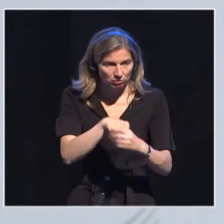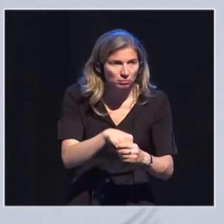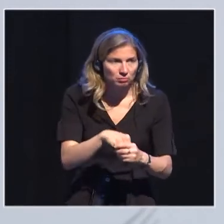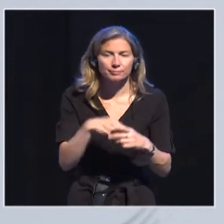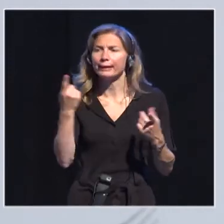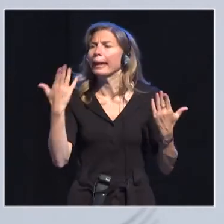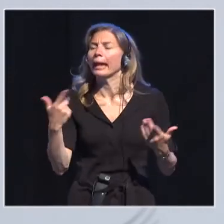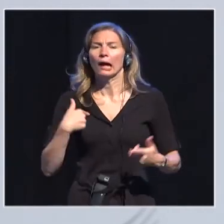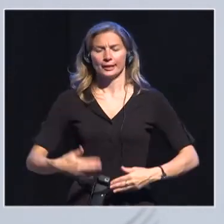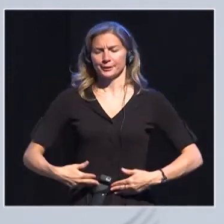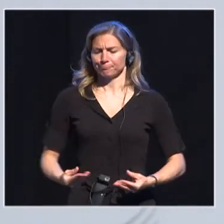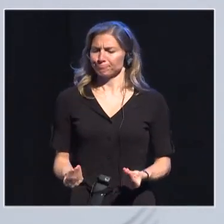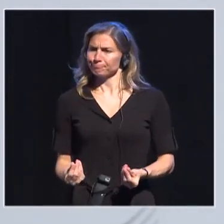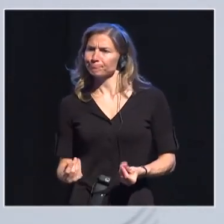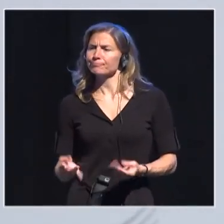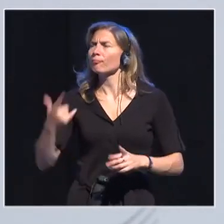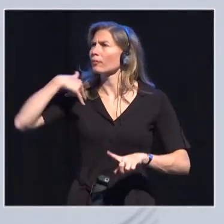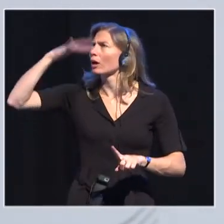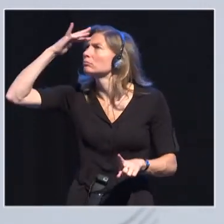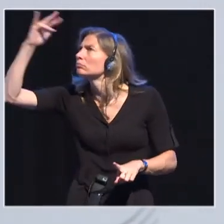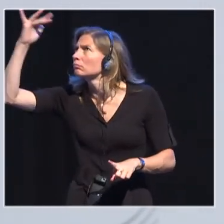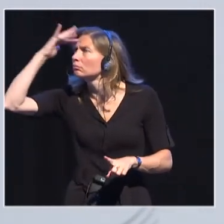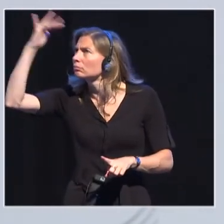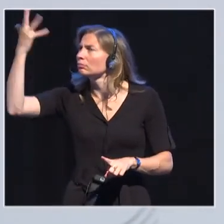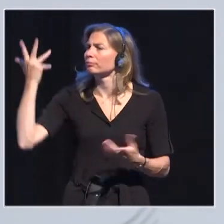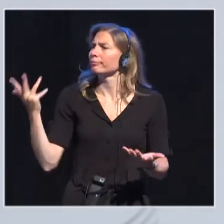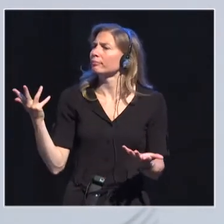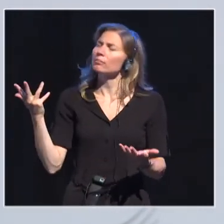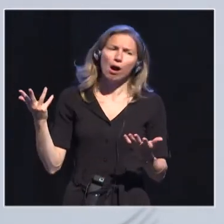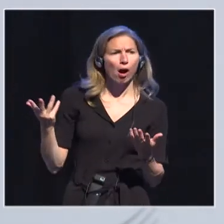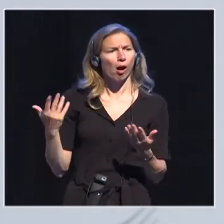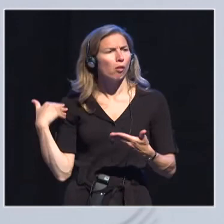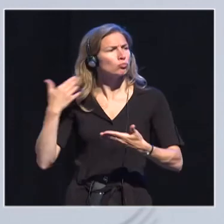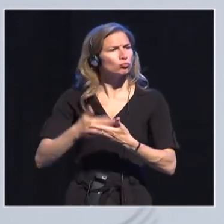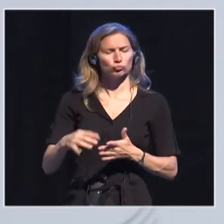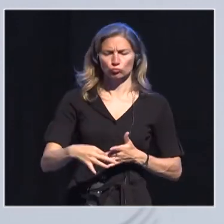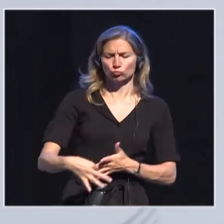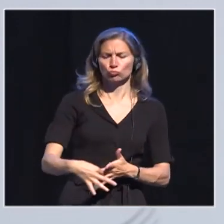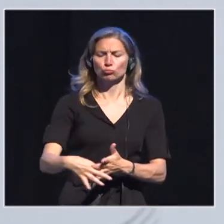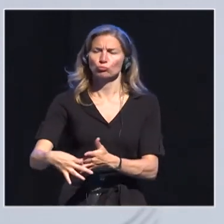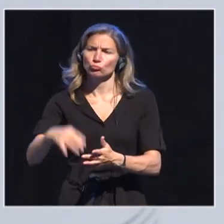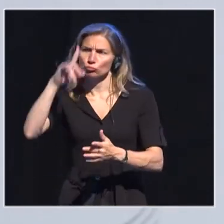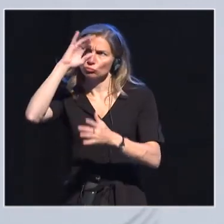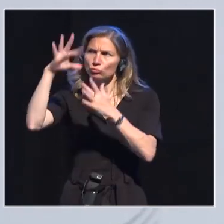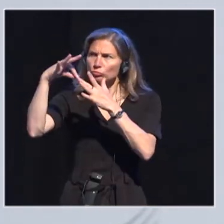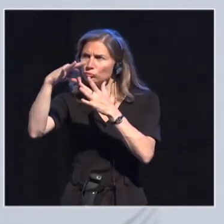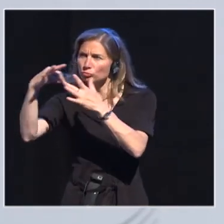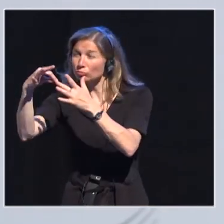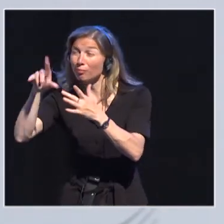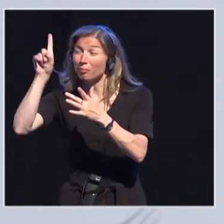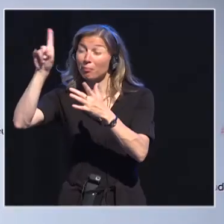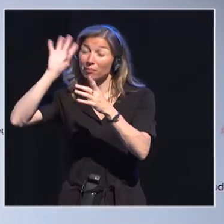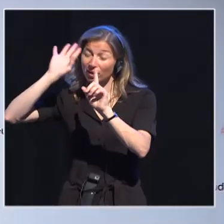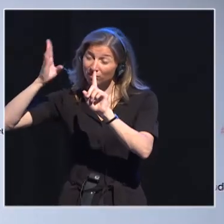gut feeling, on ideology, and often this was giving the good direction, but is it really focusing where we really have the